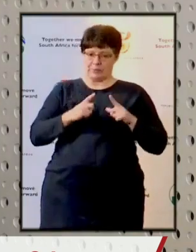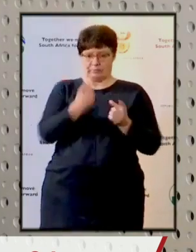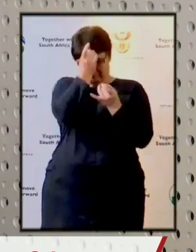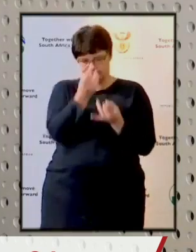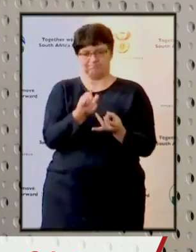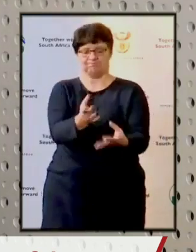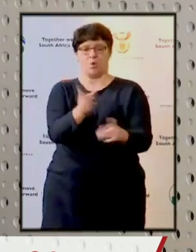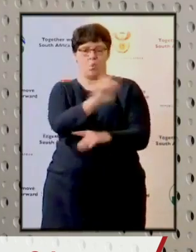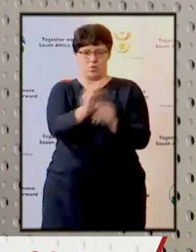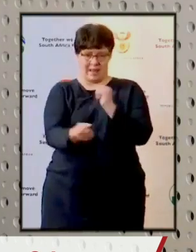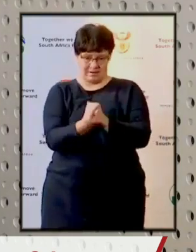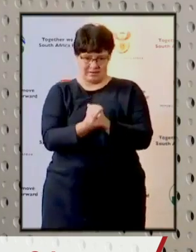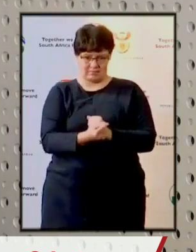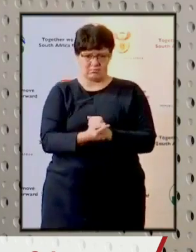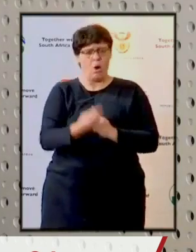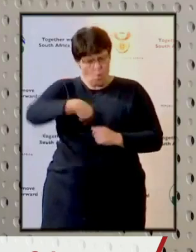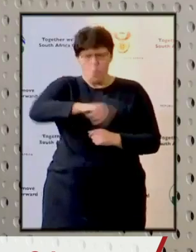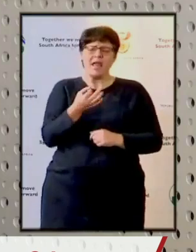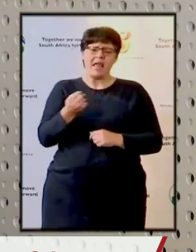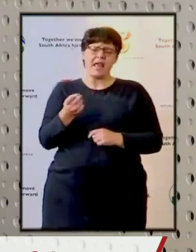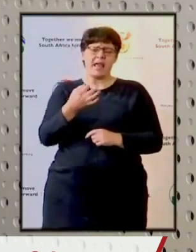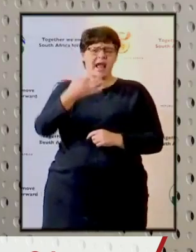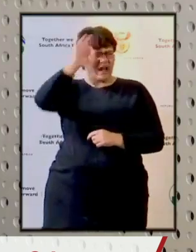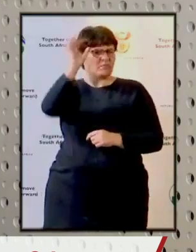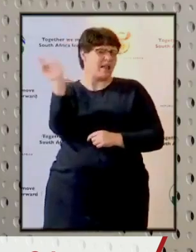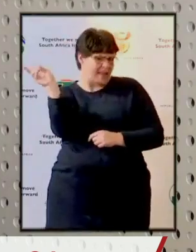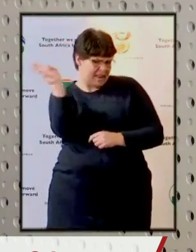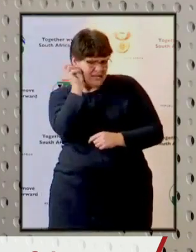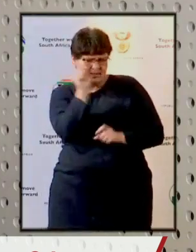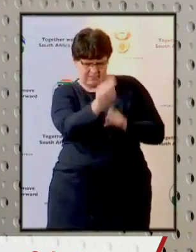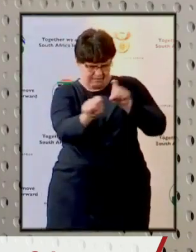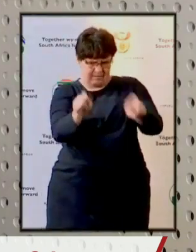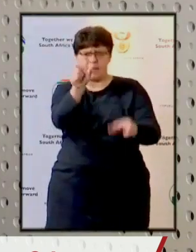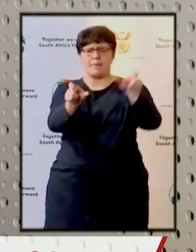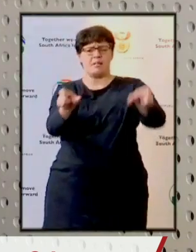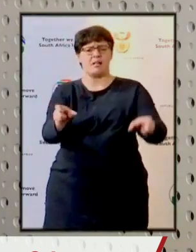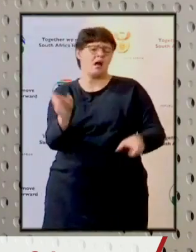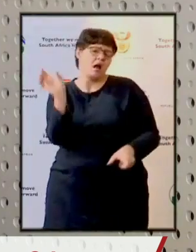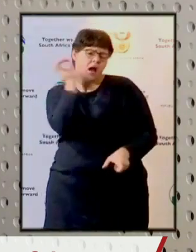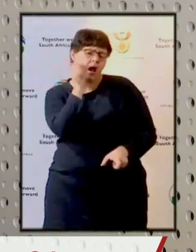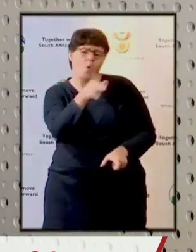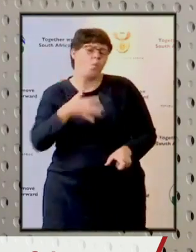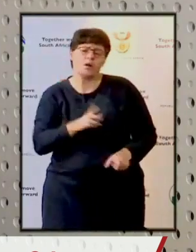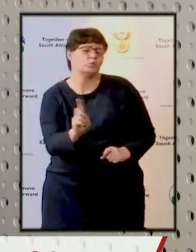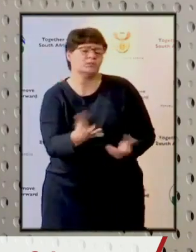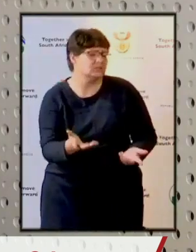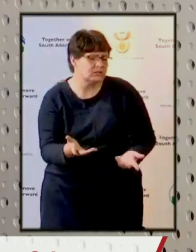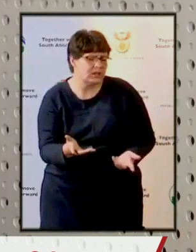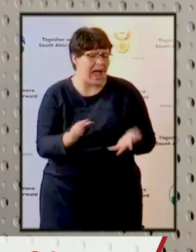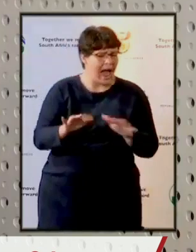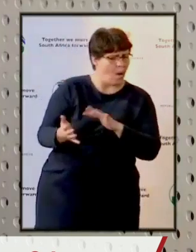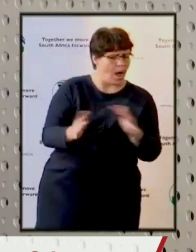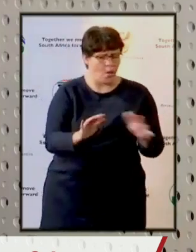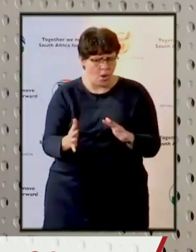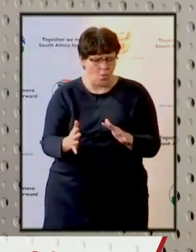place. This is a listening government. It's a government that's hearing the views of society. And where we need to make